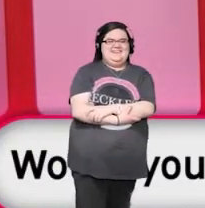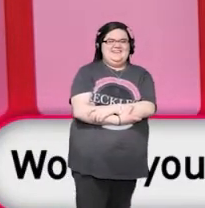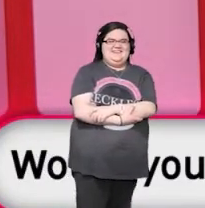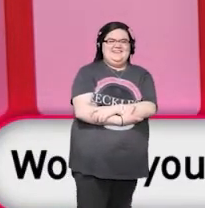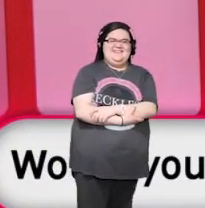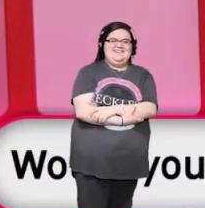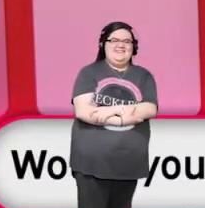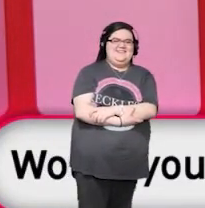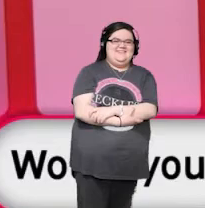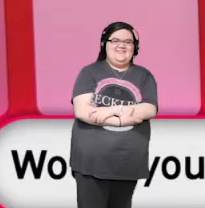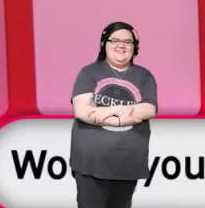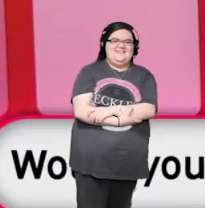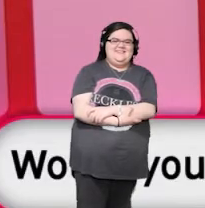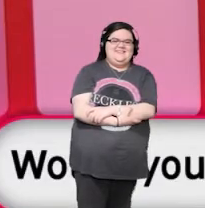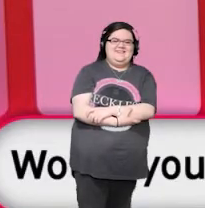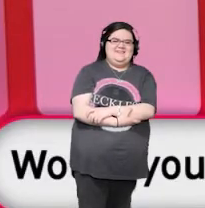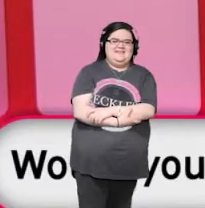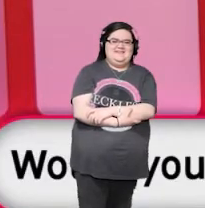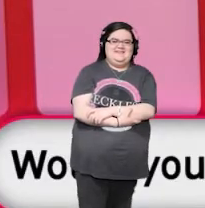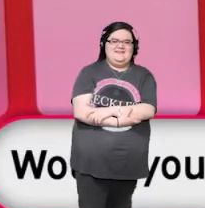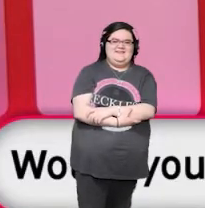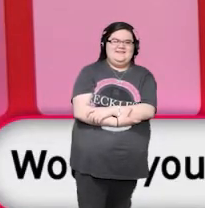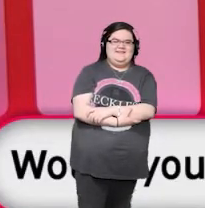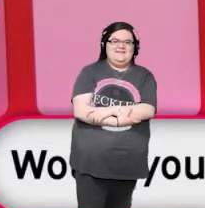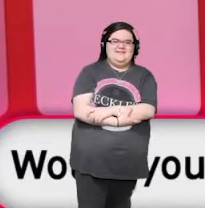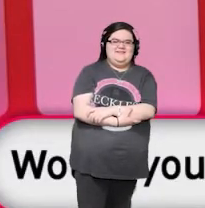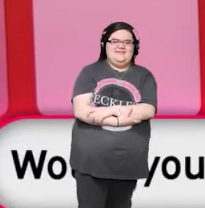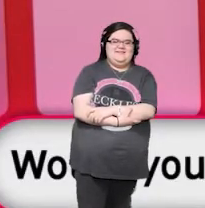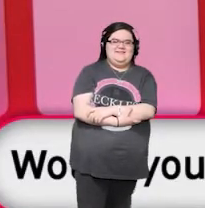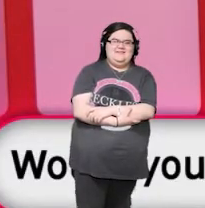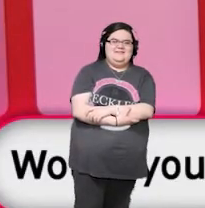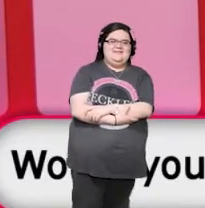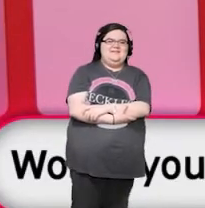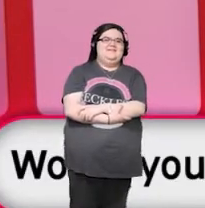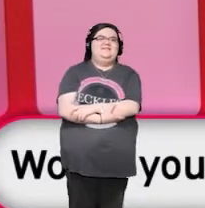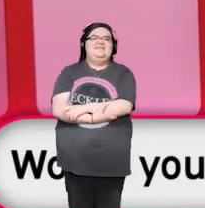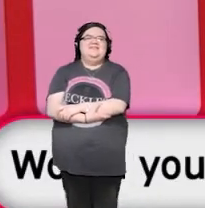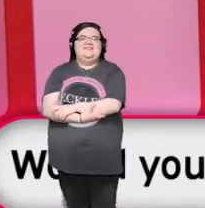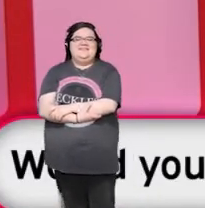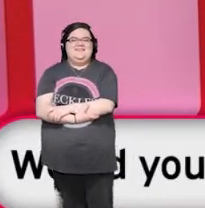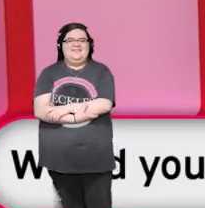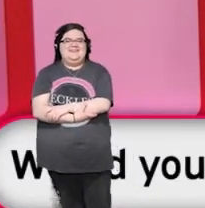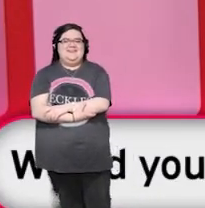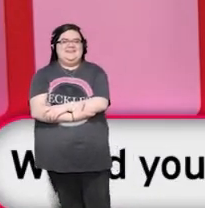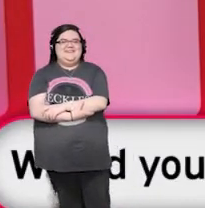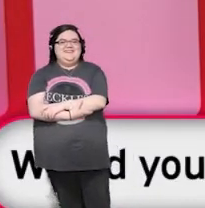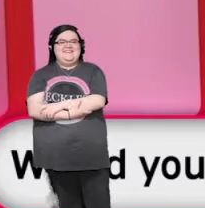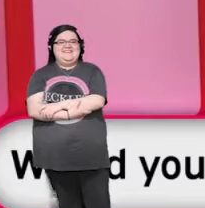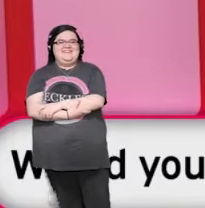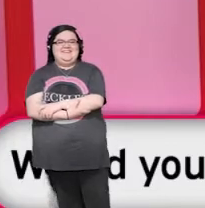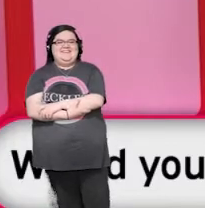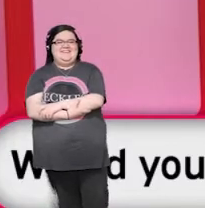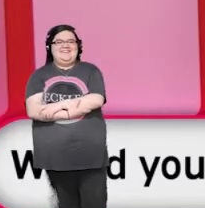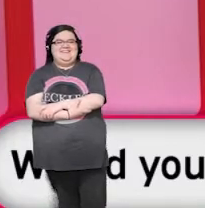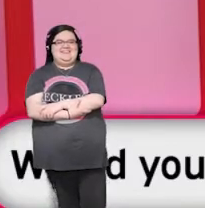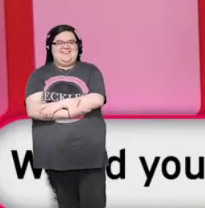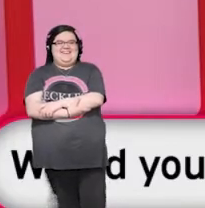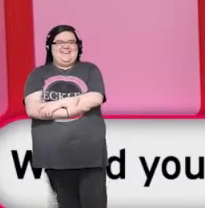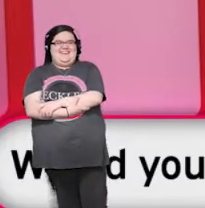I'm just going to work. Do you know what? 99% is all the way up to the point. I know, but I don't want the point. I don't want you to judge me, but I'm doing